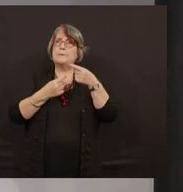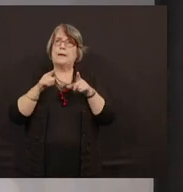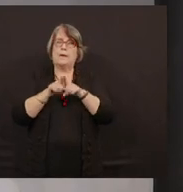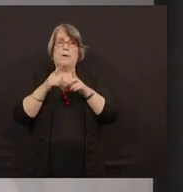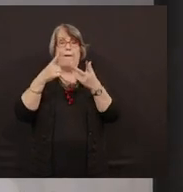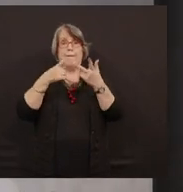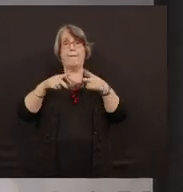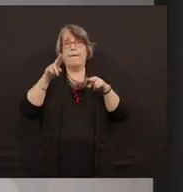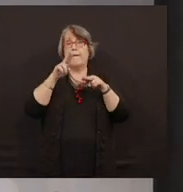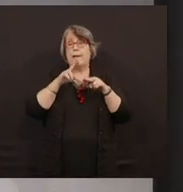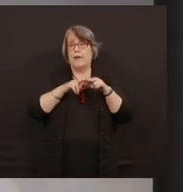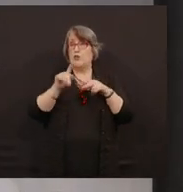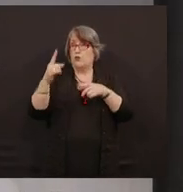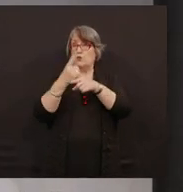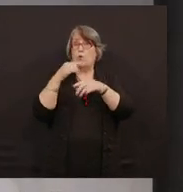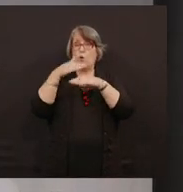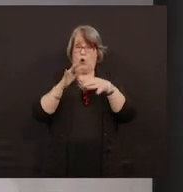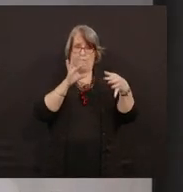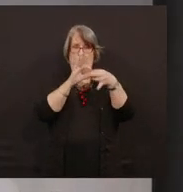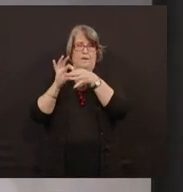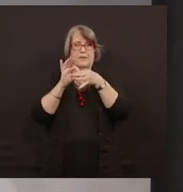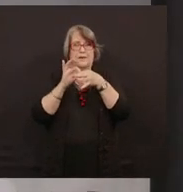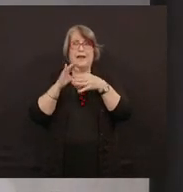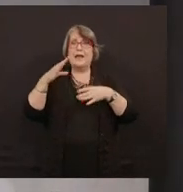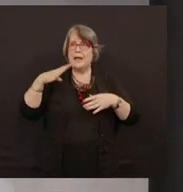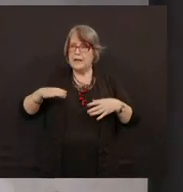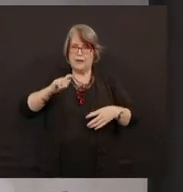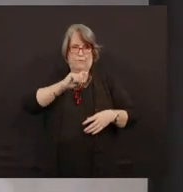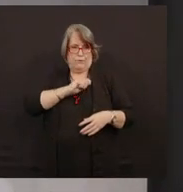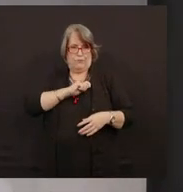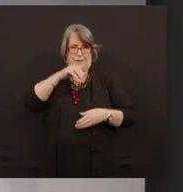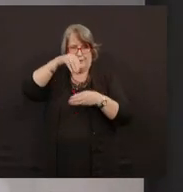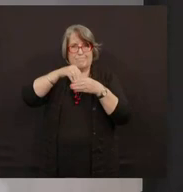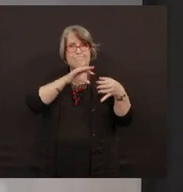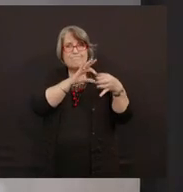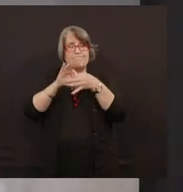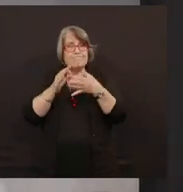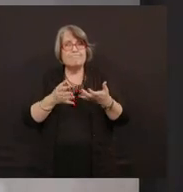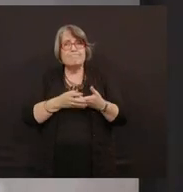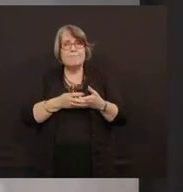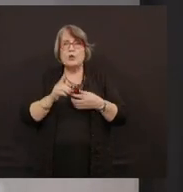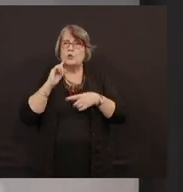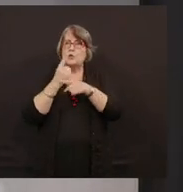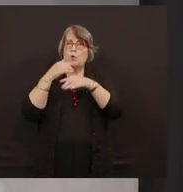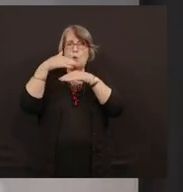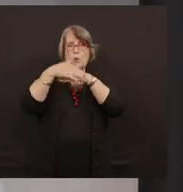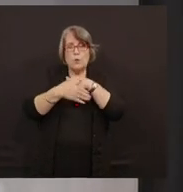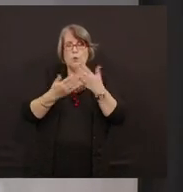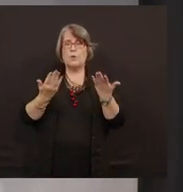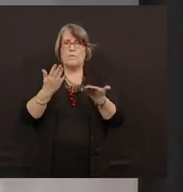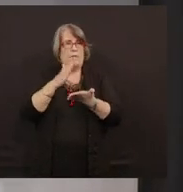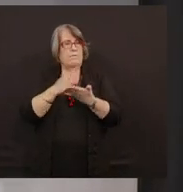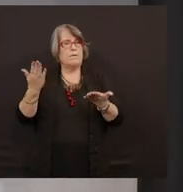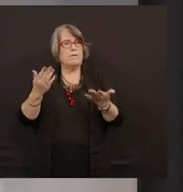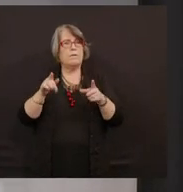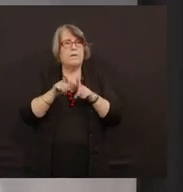if you've talked about relationships and the need for trust within that relationship. You've talked about the fact that,